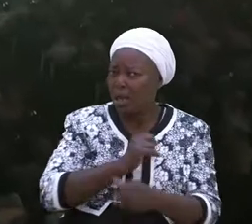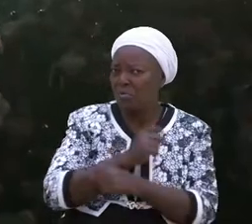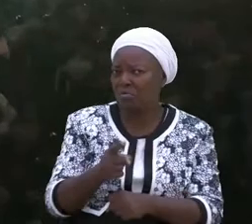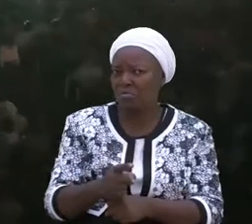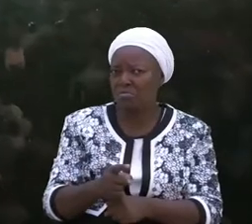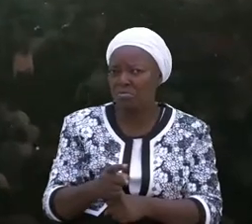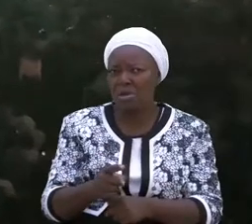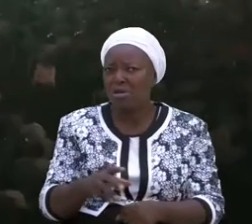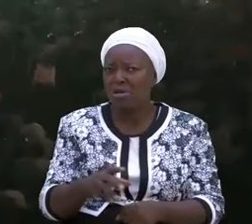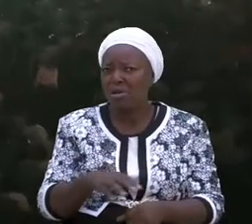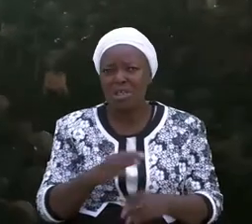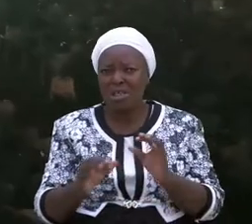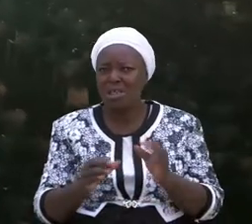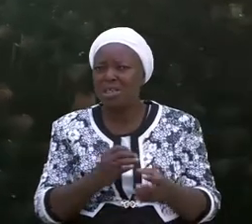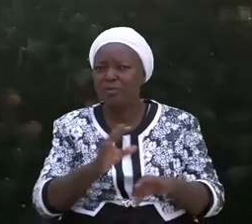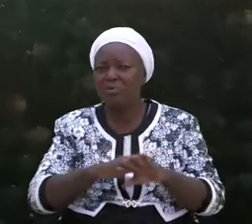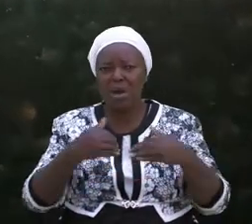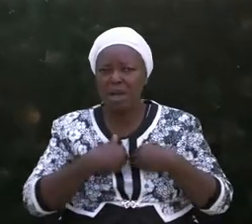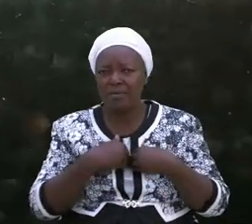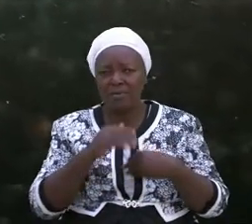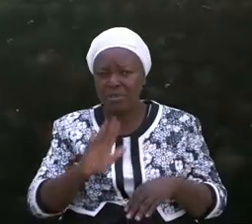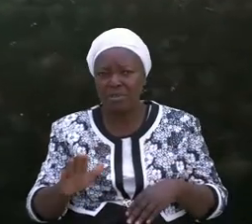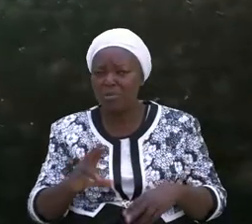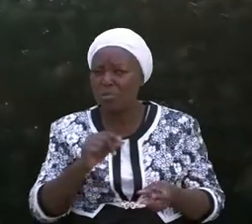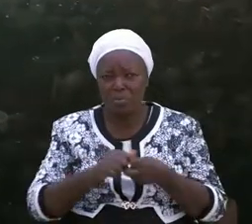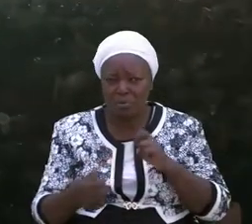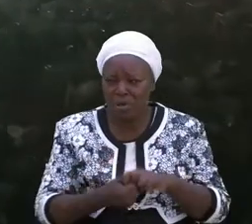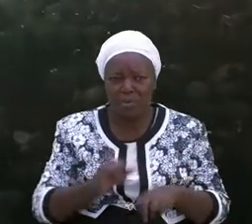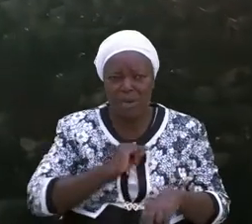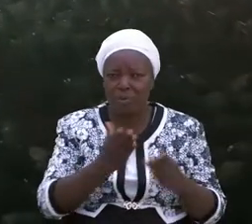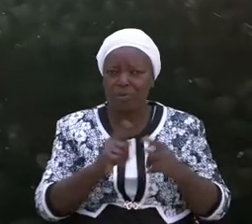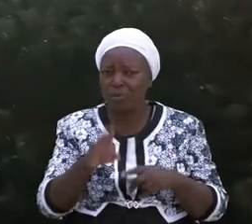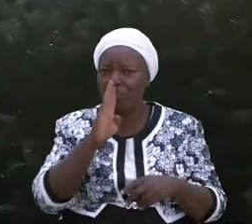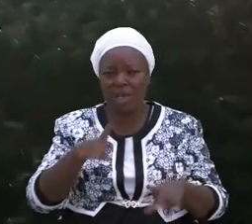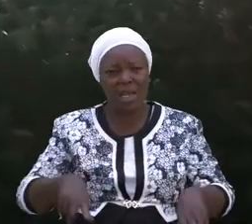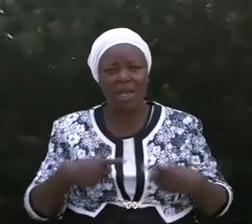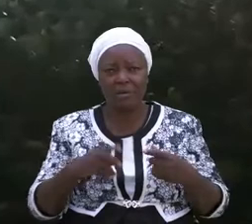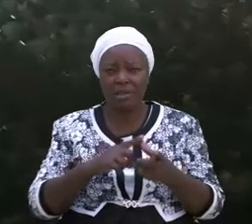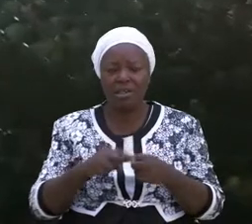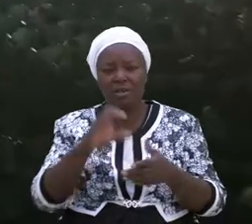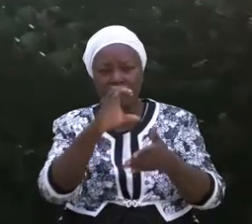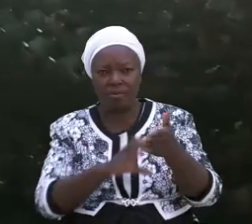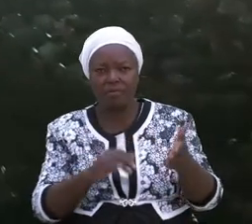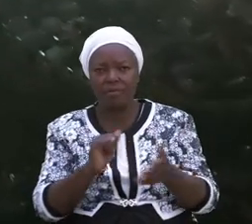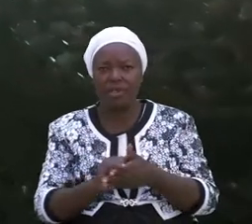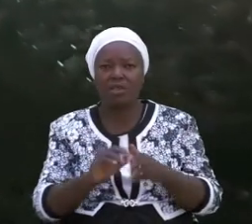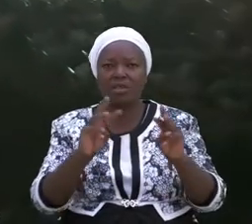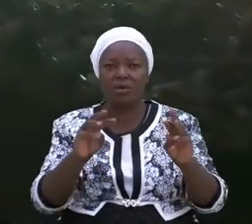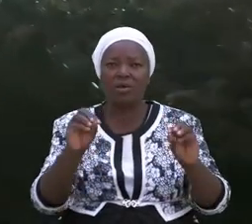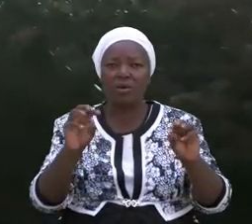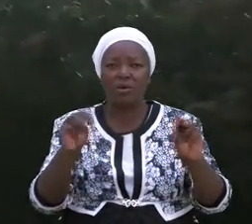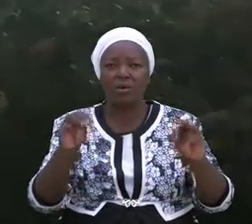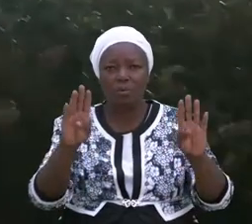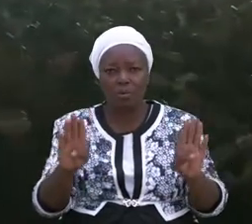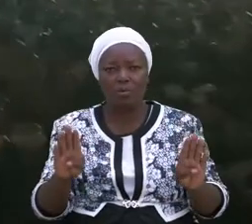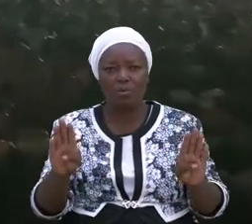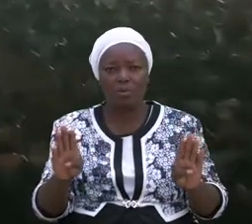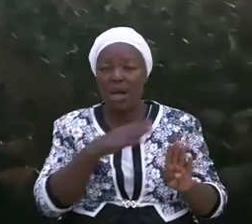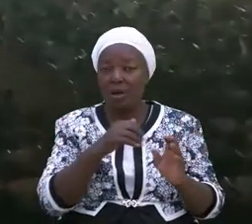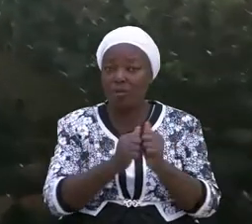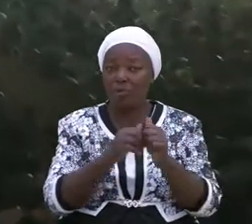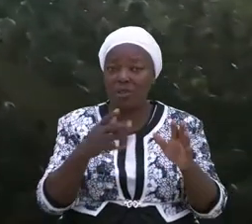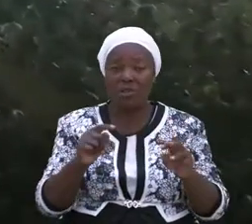I want you to remain alive. And so they removed the womb, and without the womb,